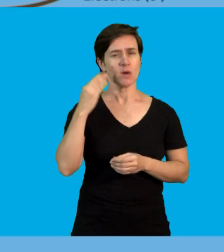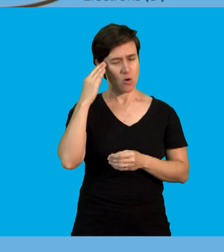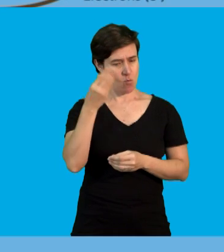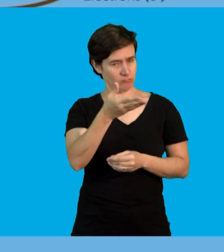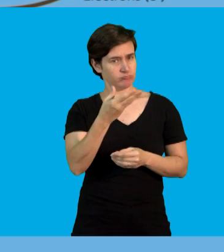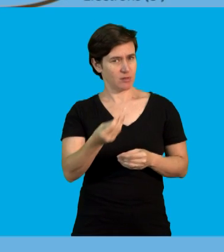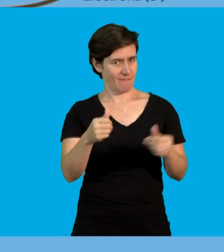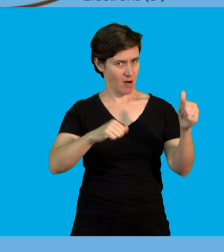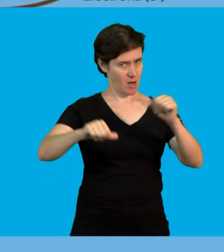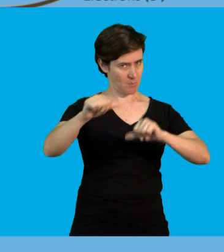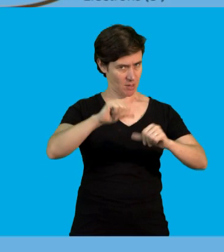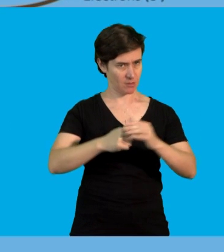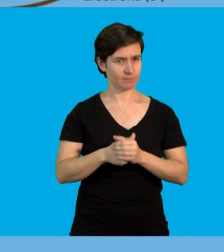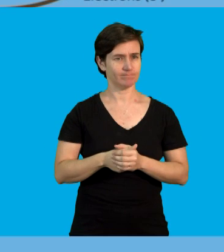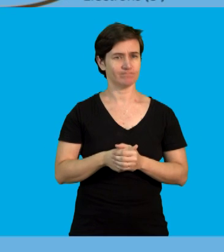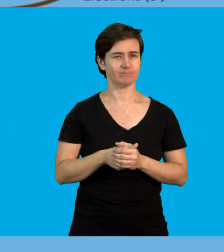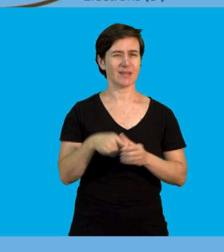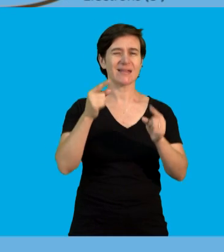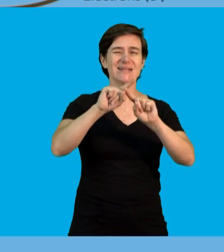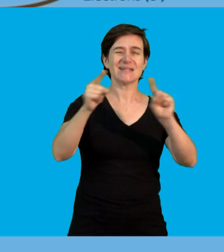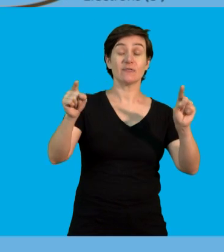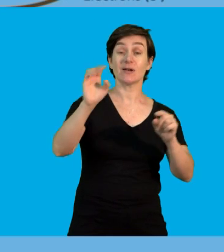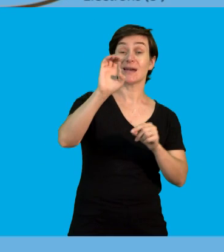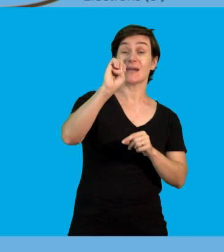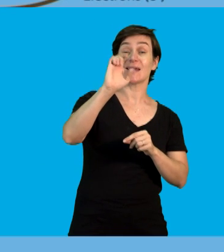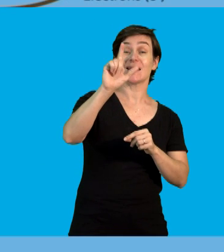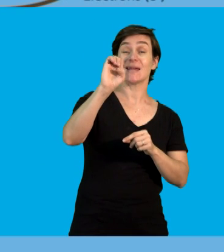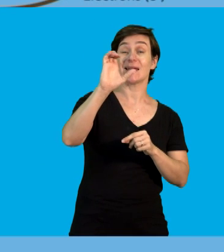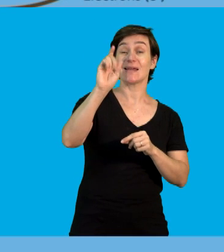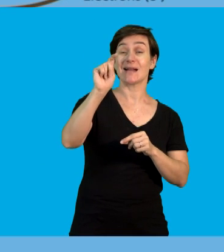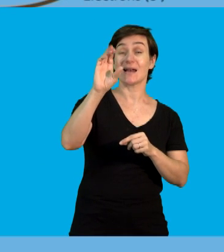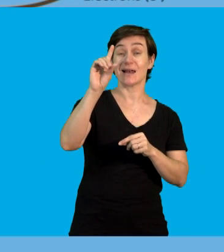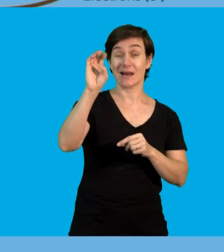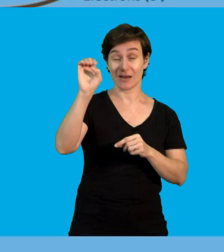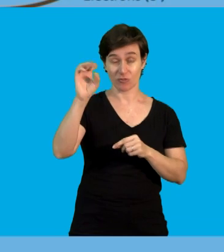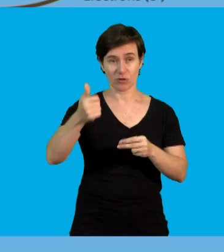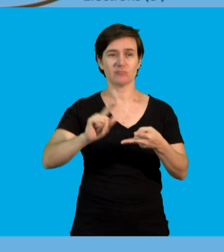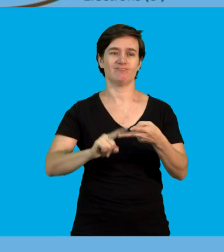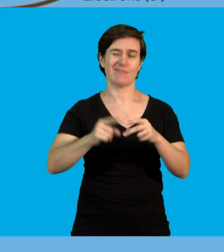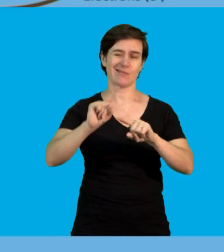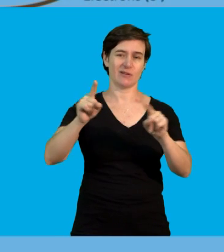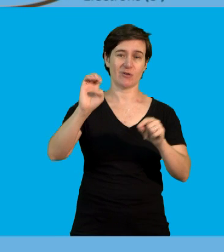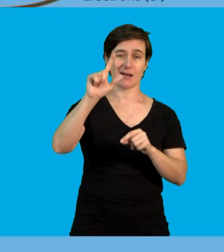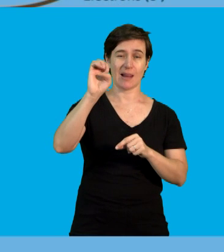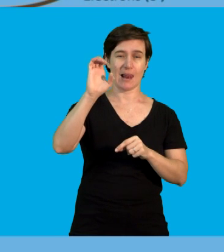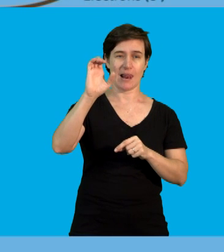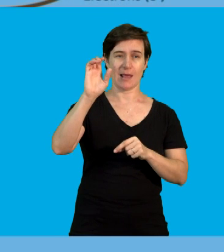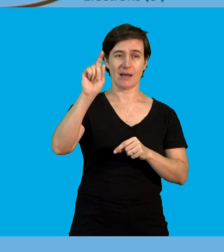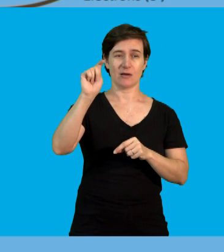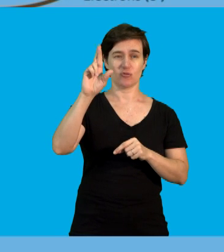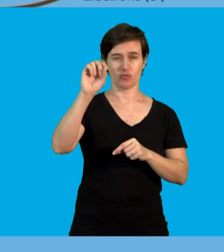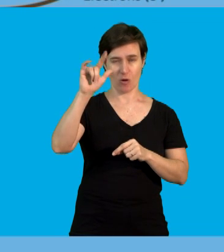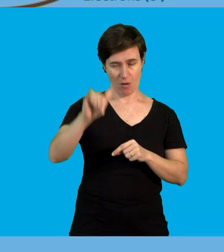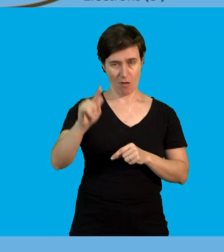certain chemicals, and then we also have different electrodes and electrolyte. Remember, electrodes, those are our terminals,